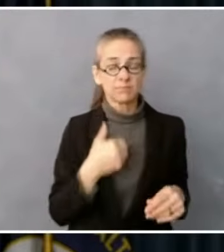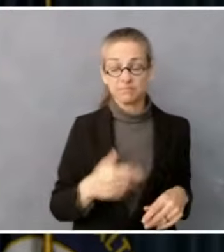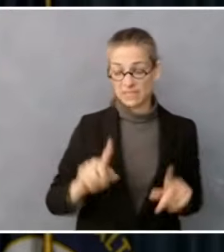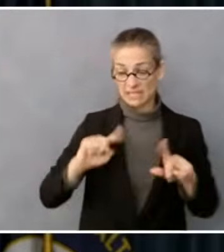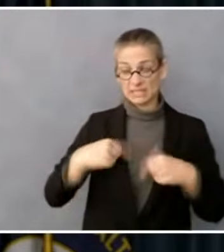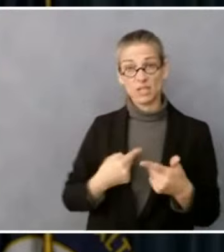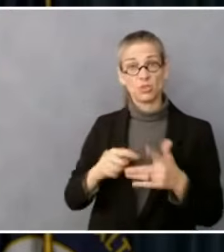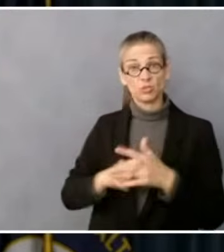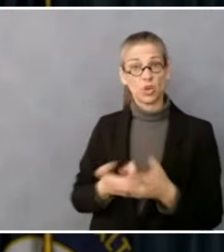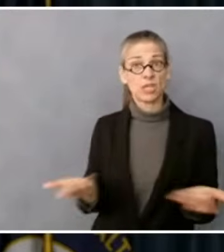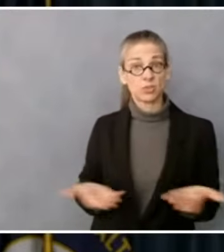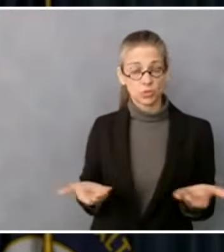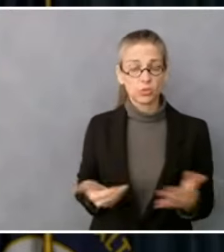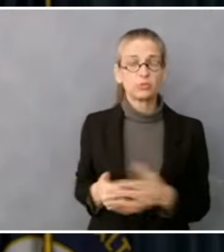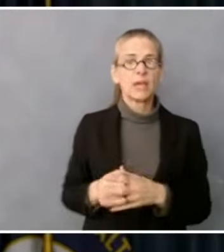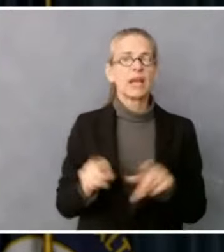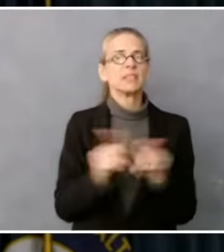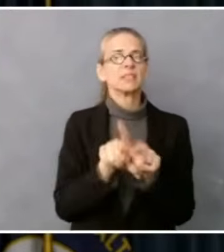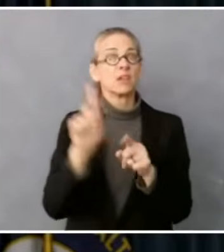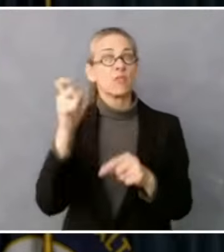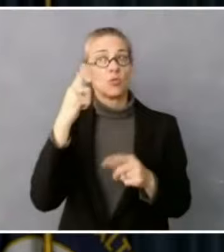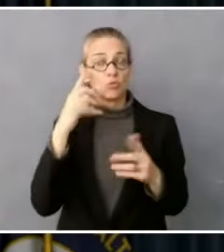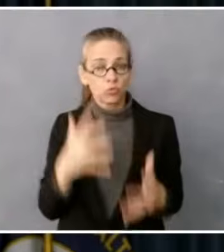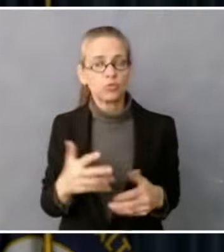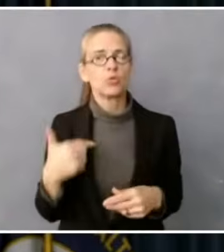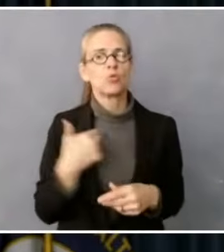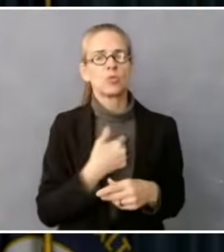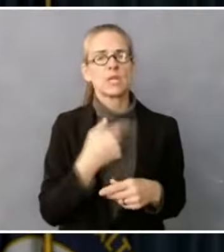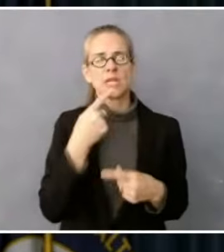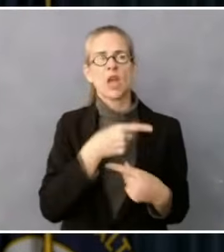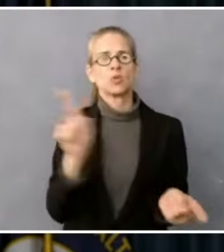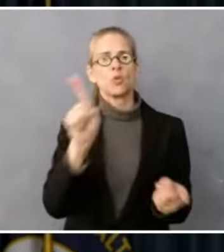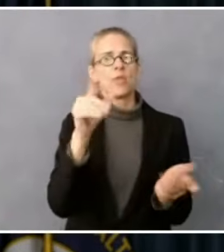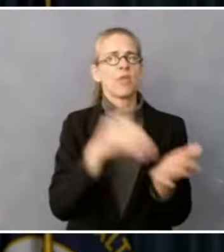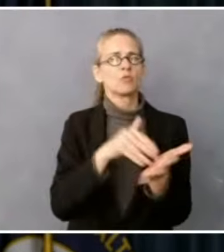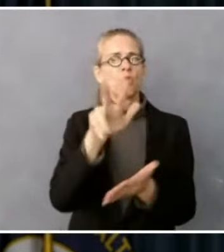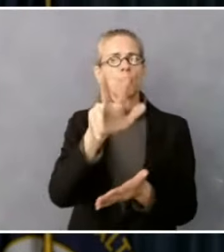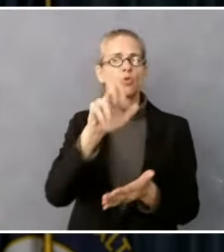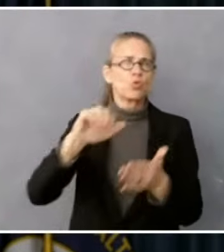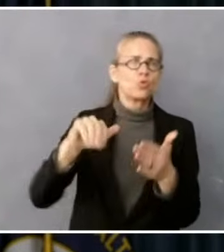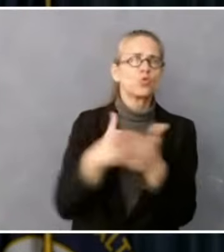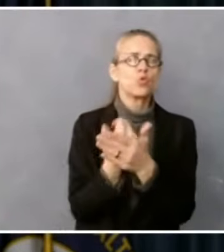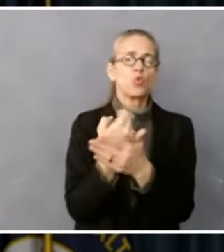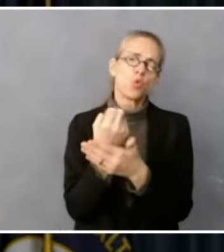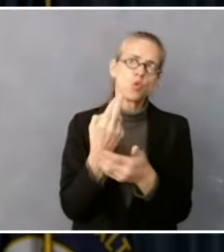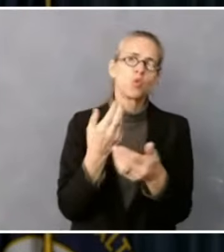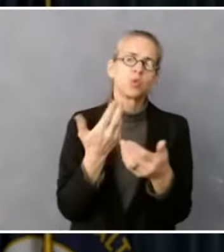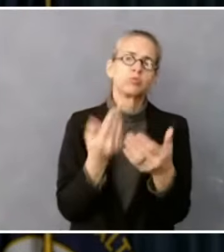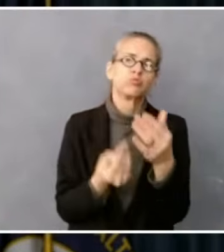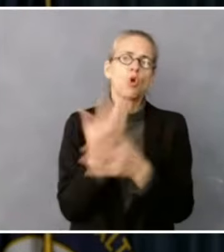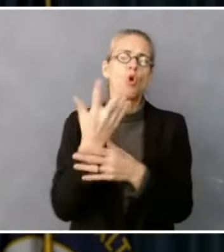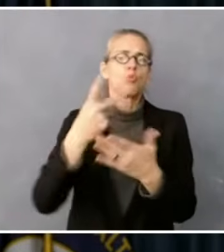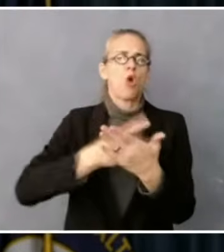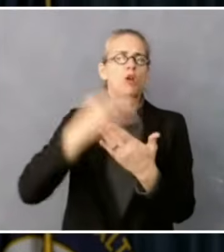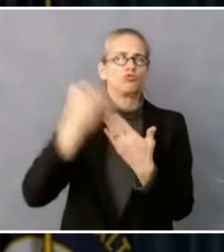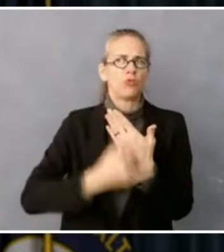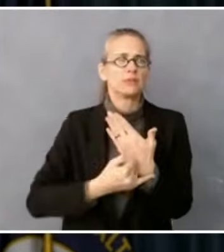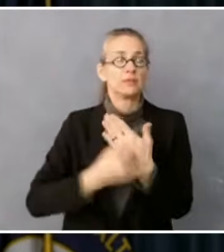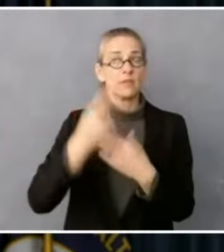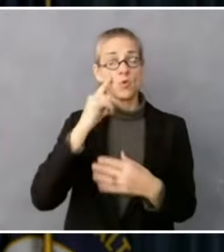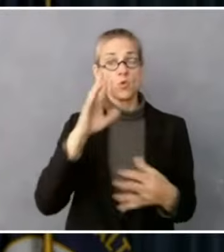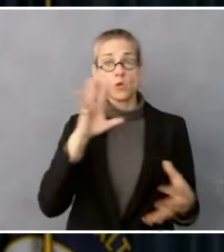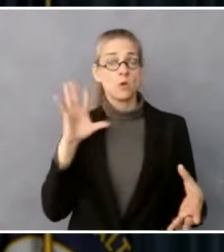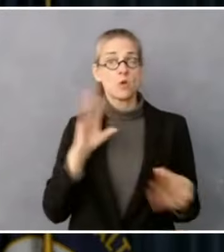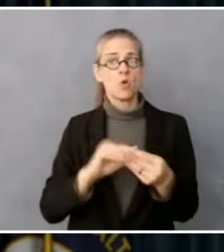more than 1,300 private sector new location or expansion projects for a record $45